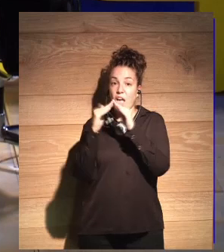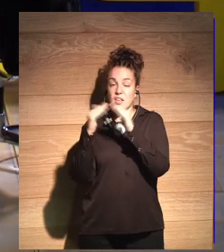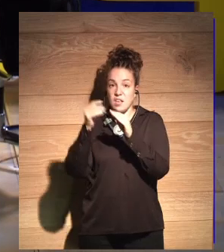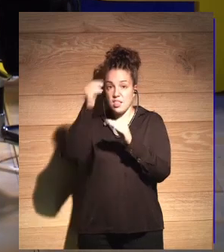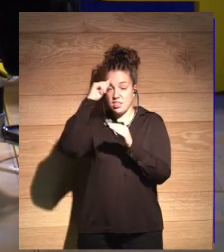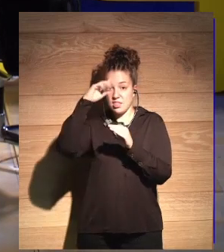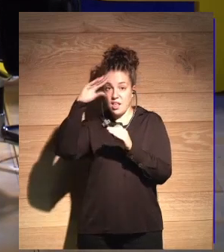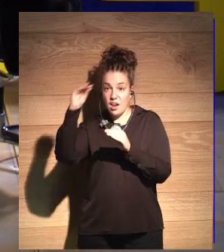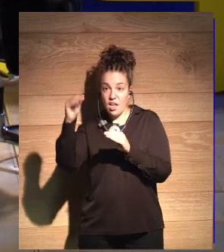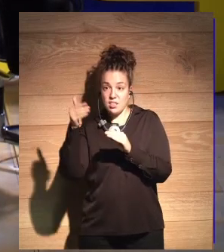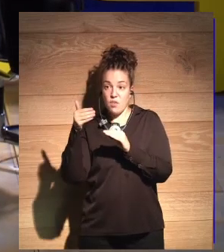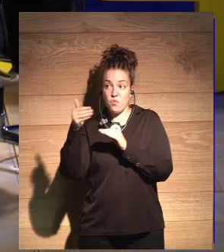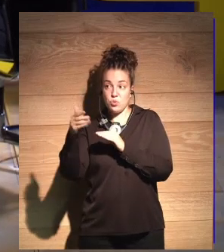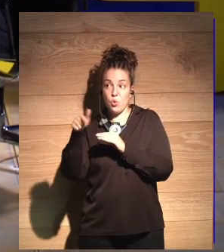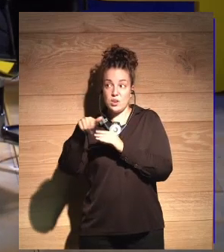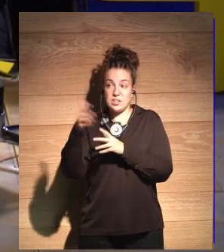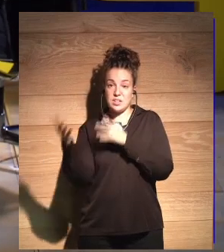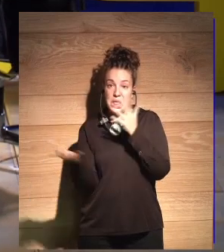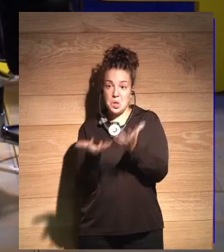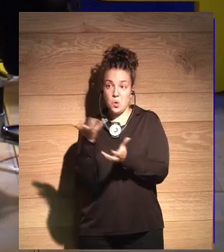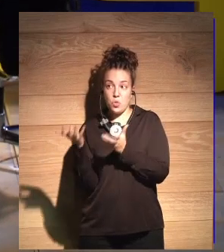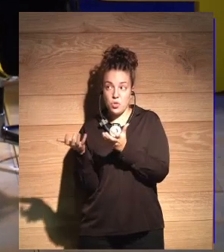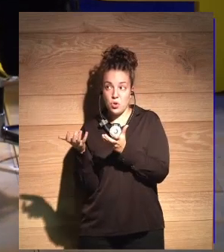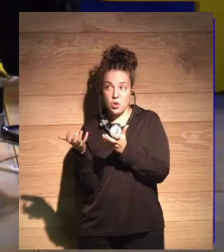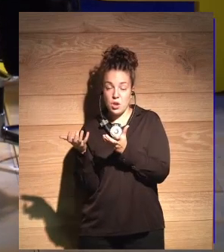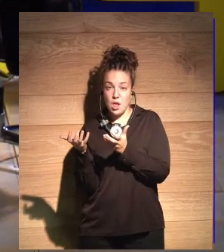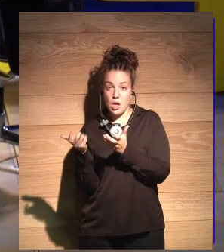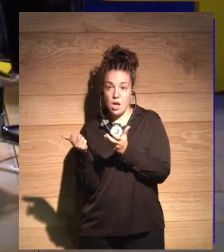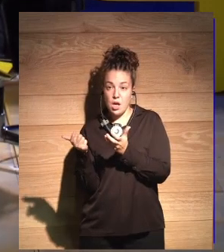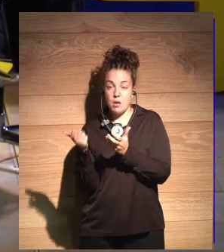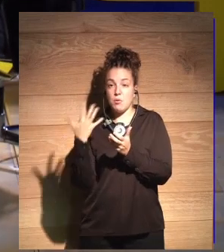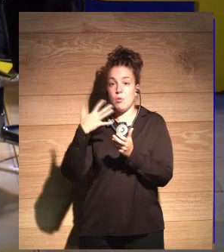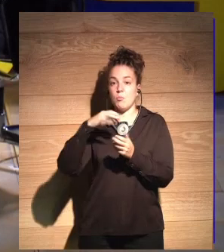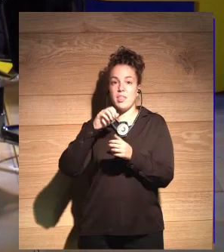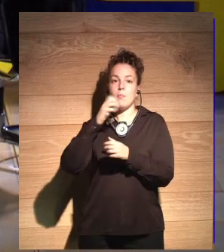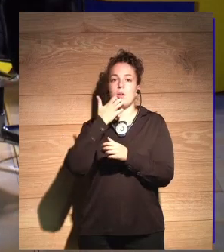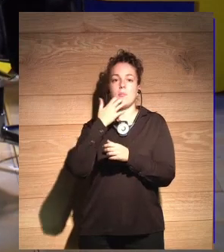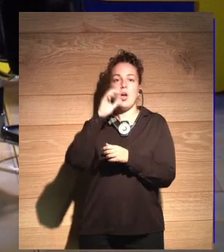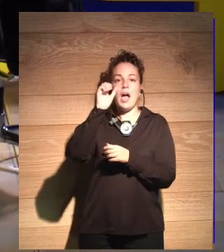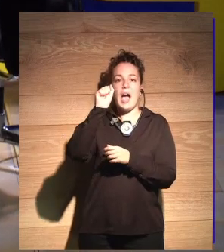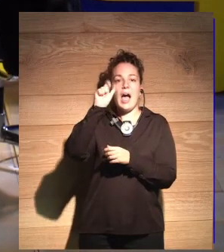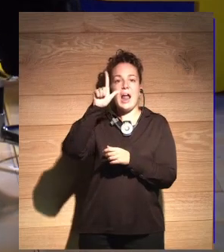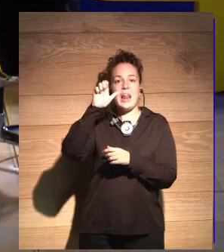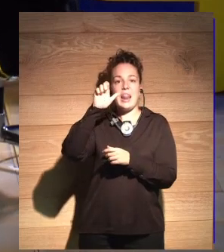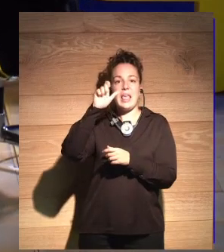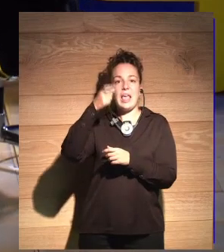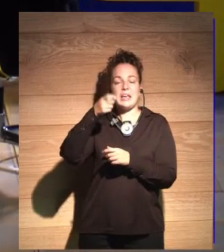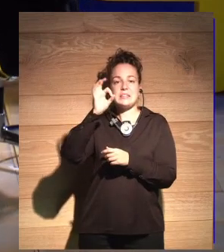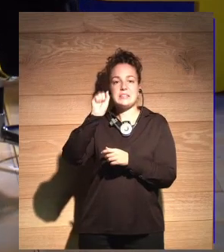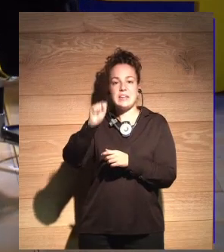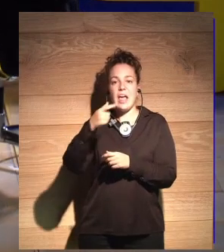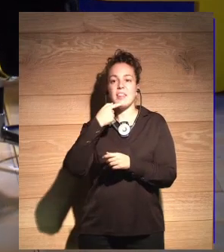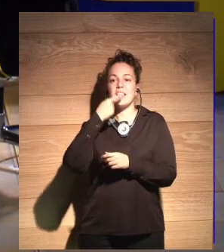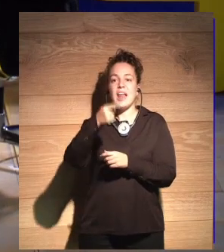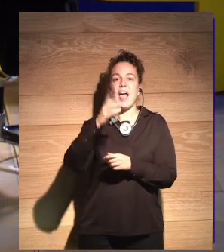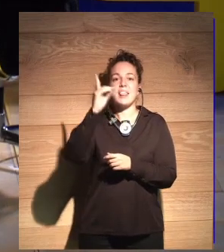voice activated. You said, Alexa, tell Delta, the name of the faucet, to dispense 4 ounces of